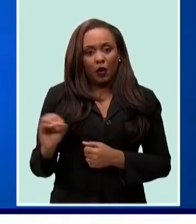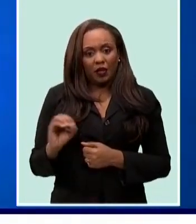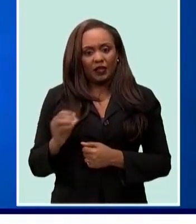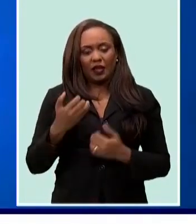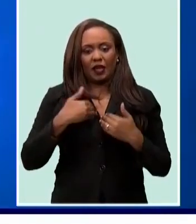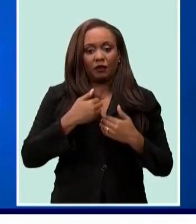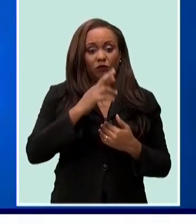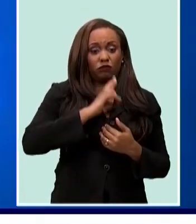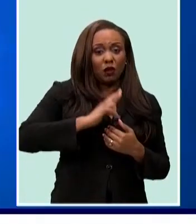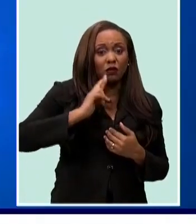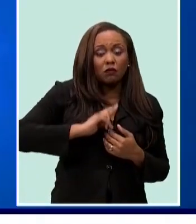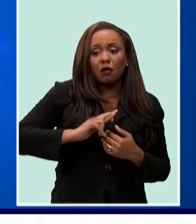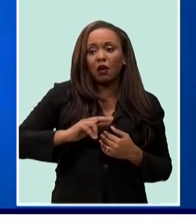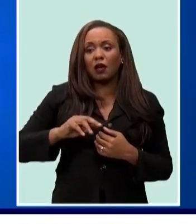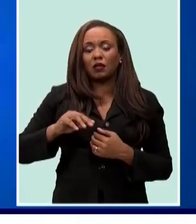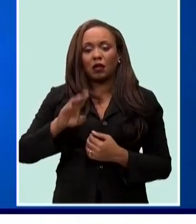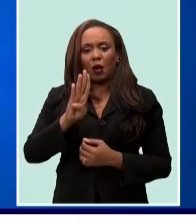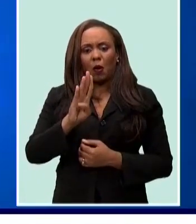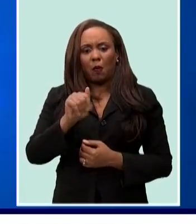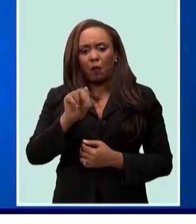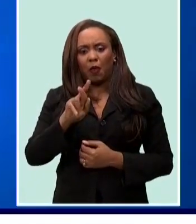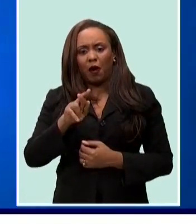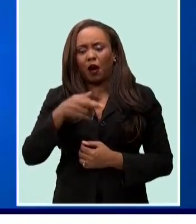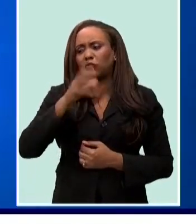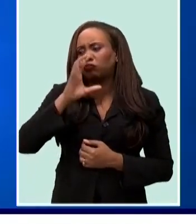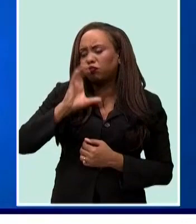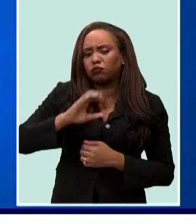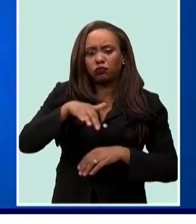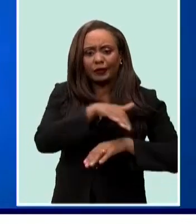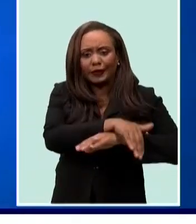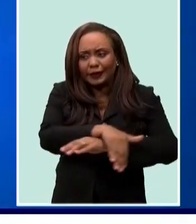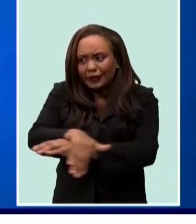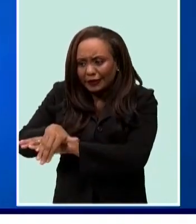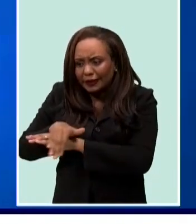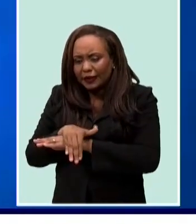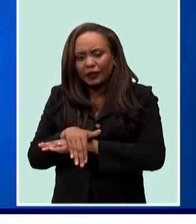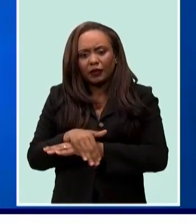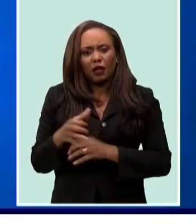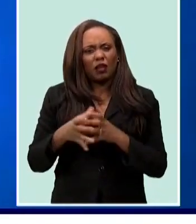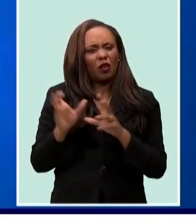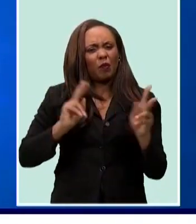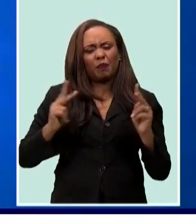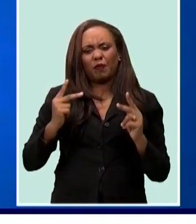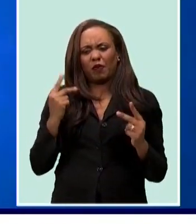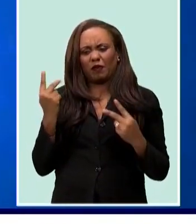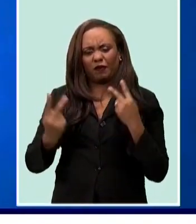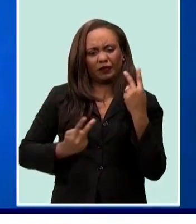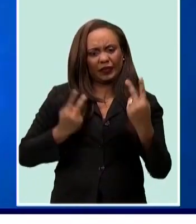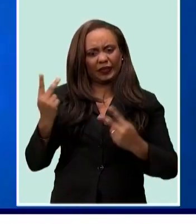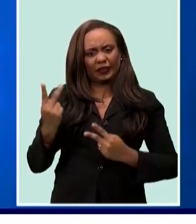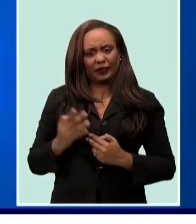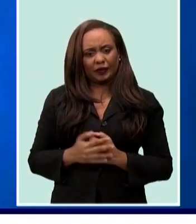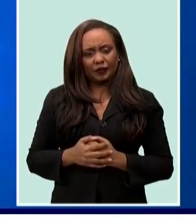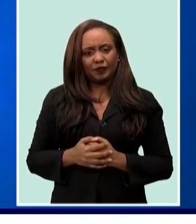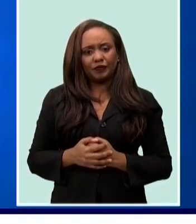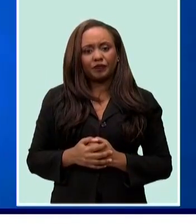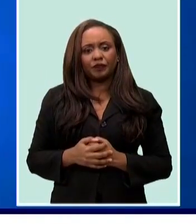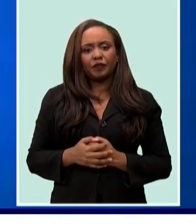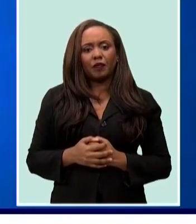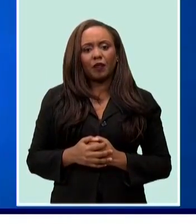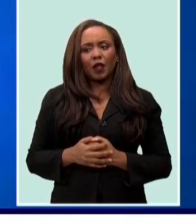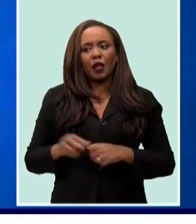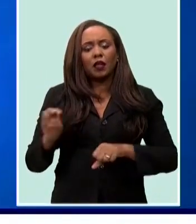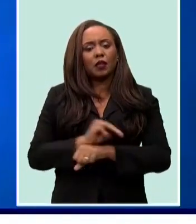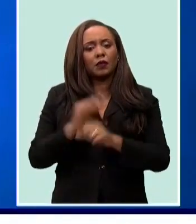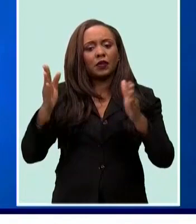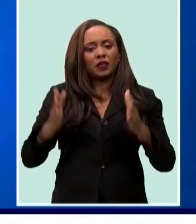and bars at night and is a main tourist attraction. Minister of the Environment and National Beautification, Trevor Prescott,